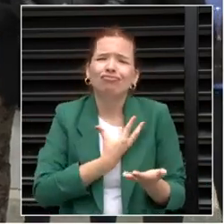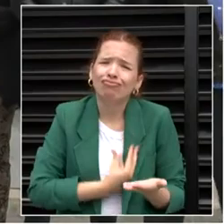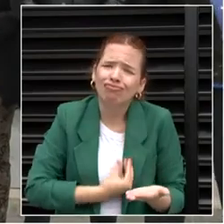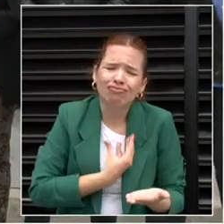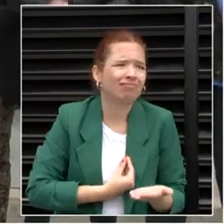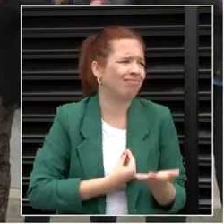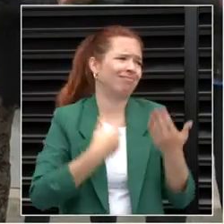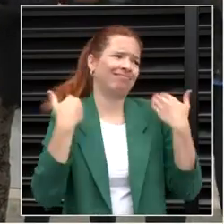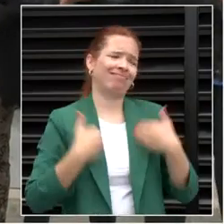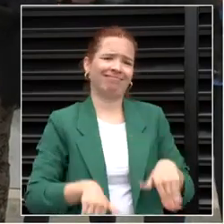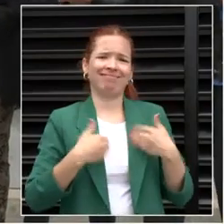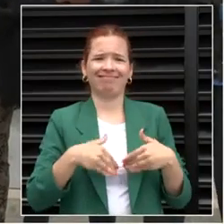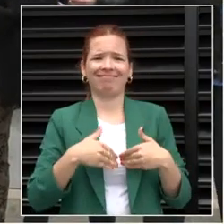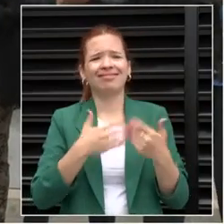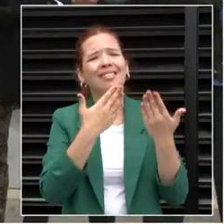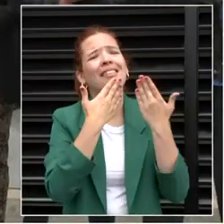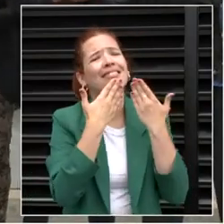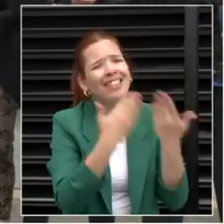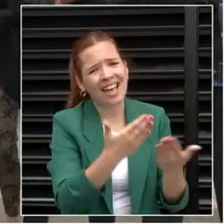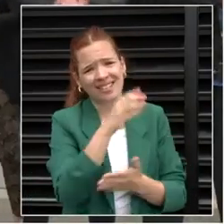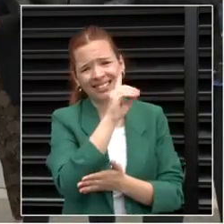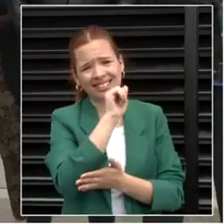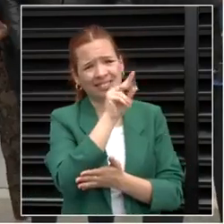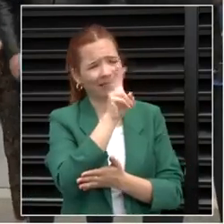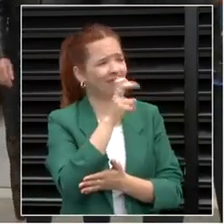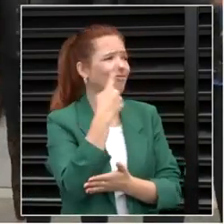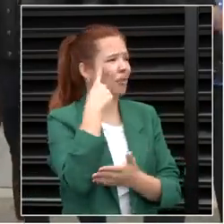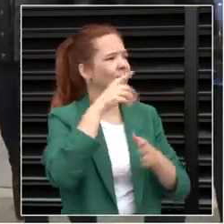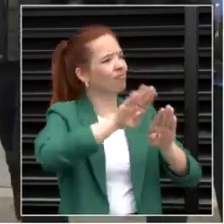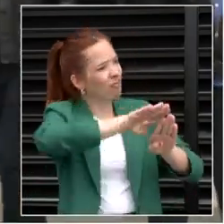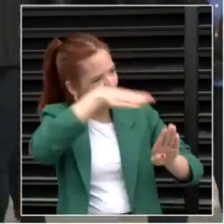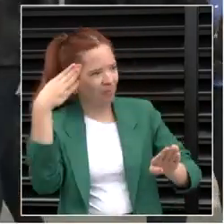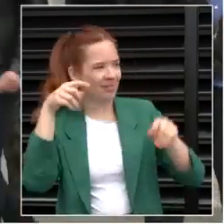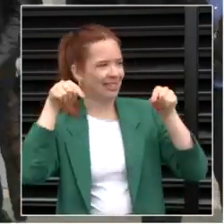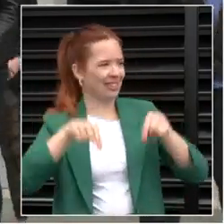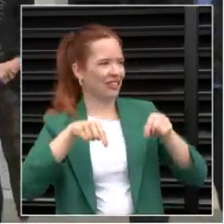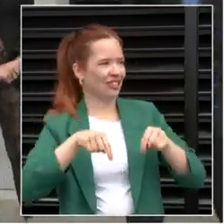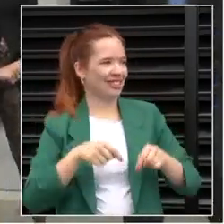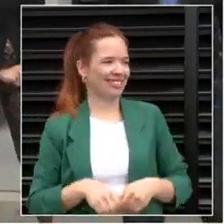you for opening our new place. And here, you get to talk.